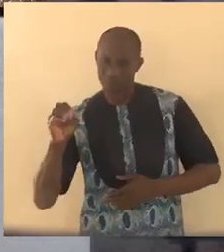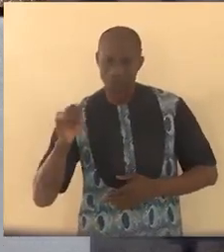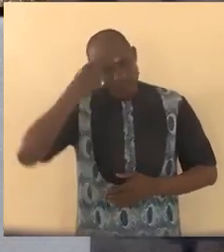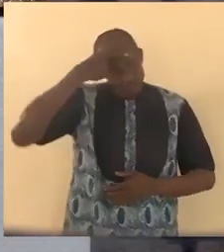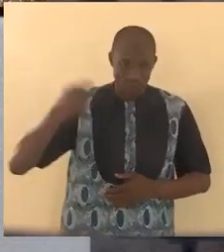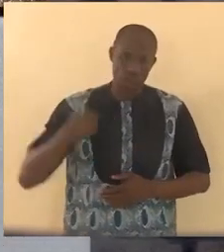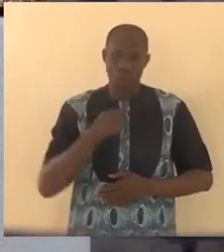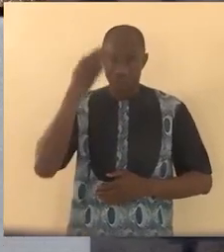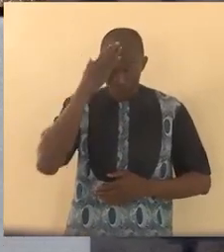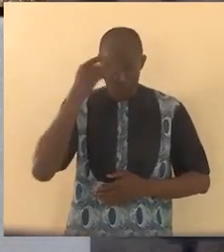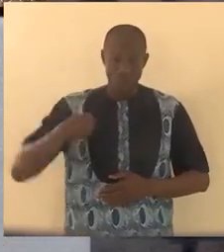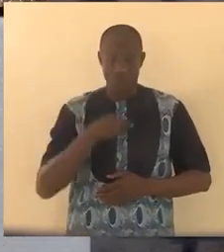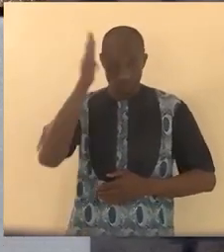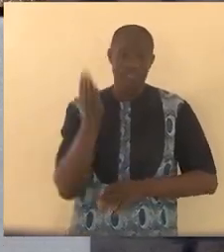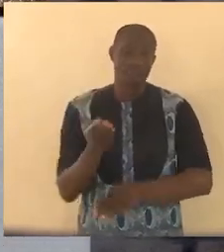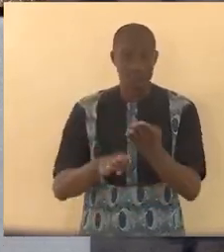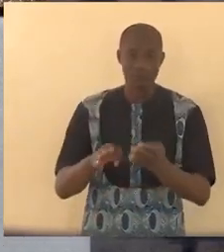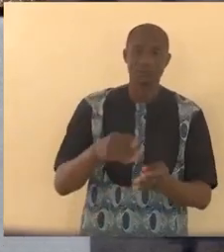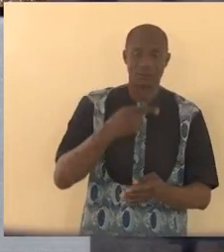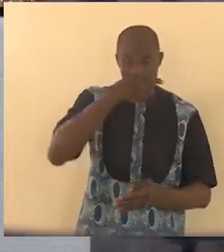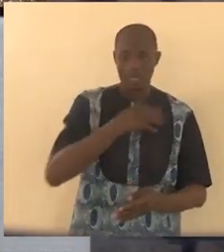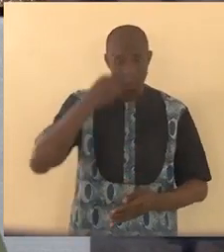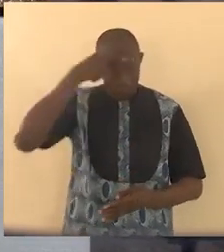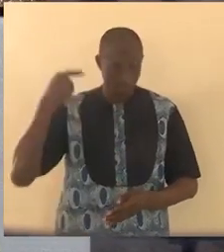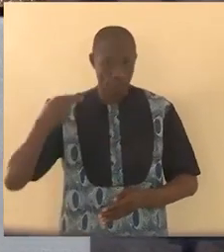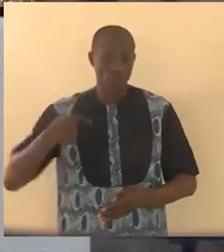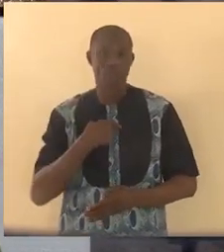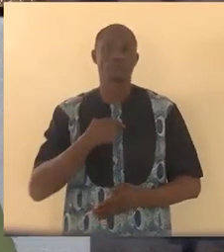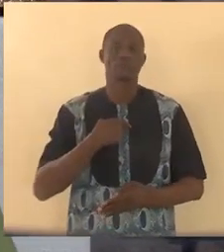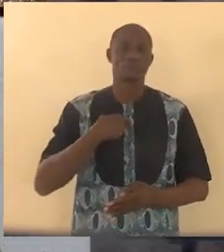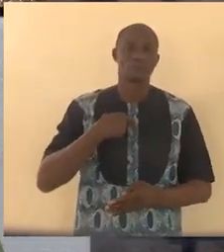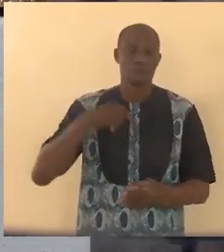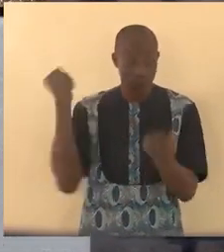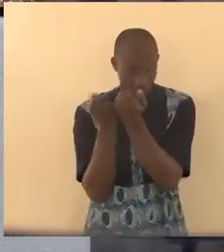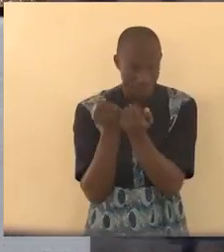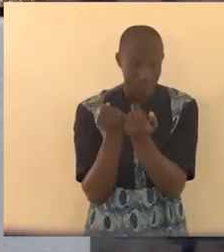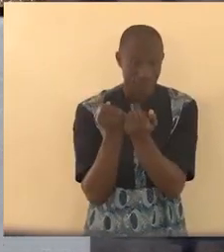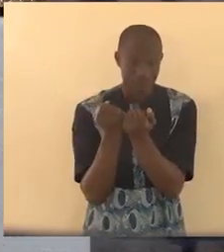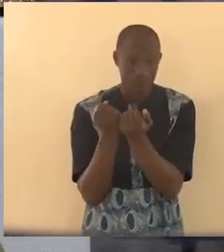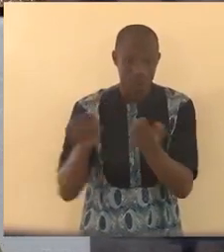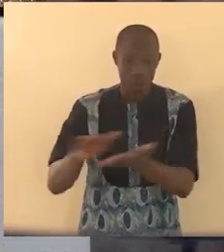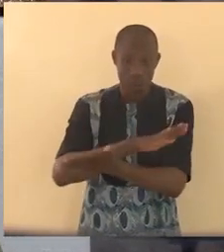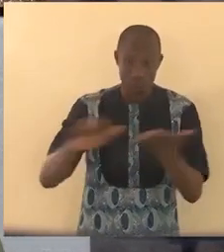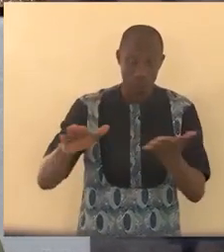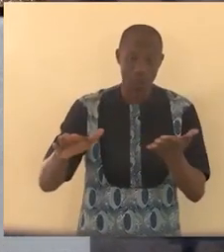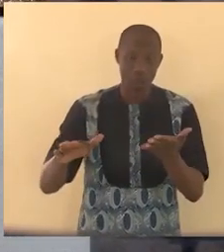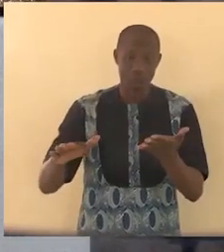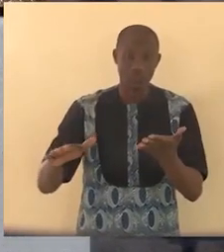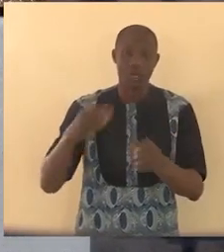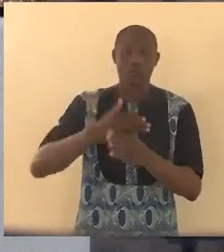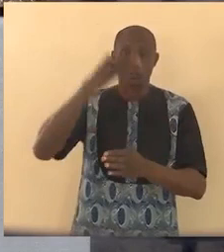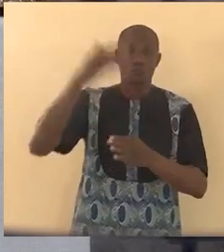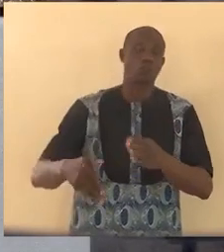So, because we know we will die, and because we instinctively fight destruction and